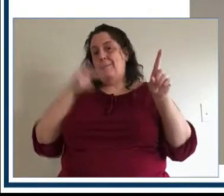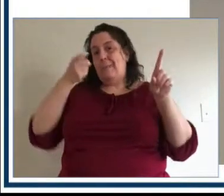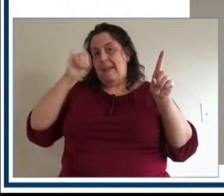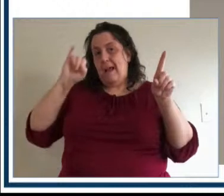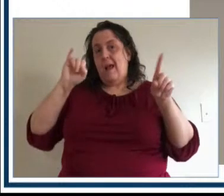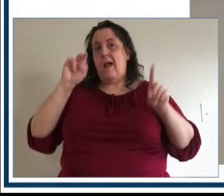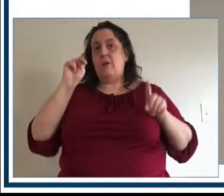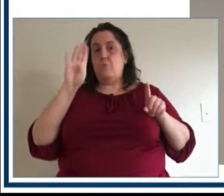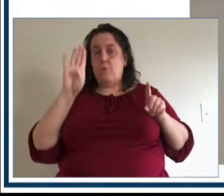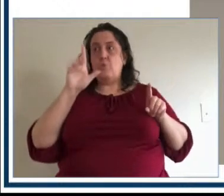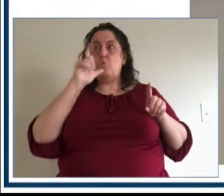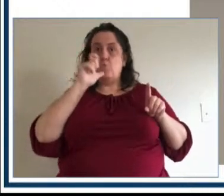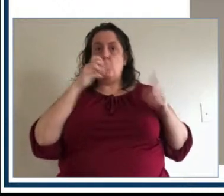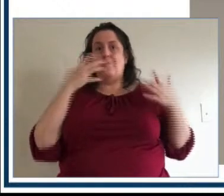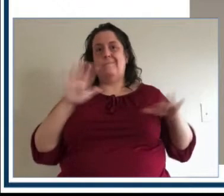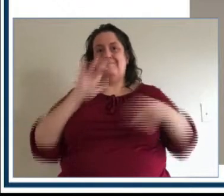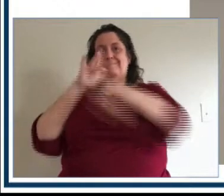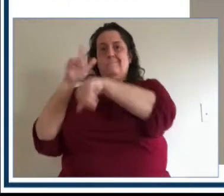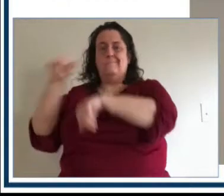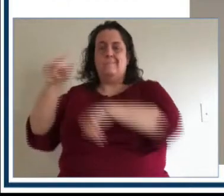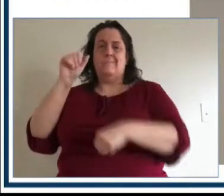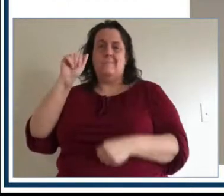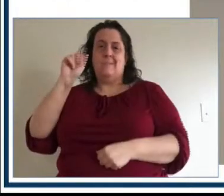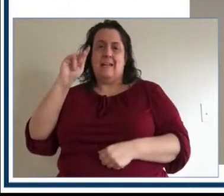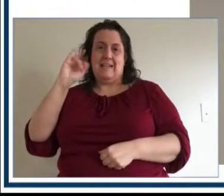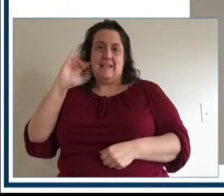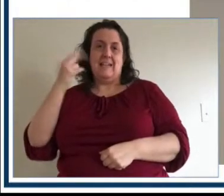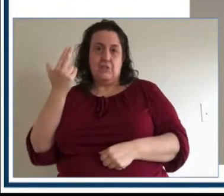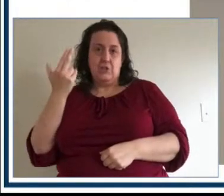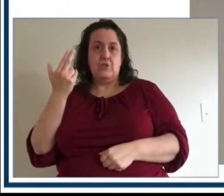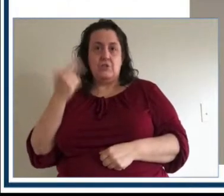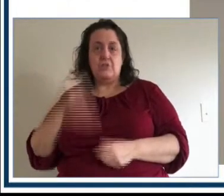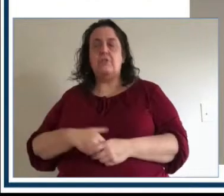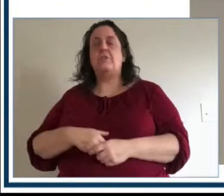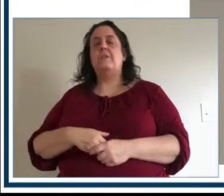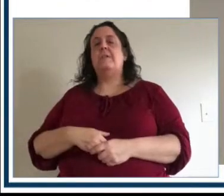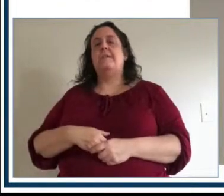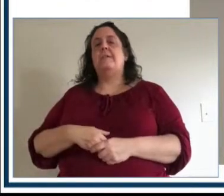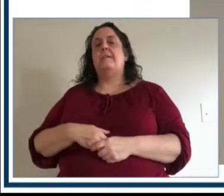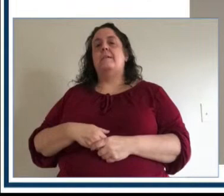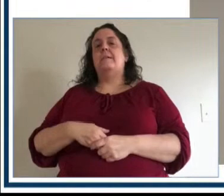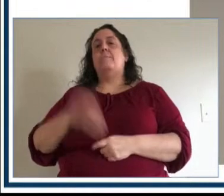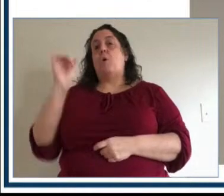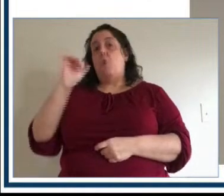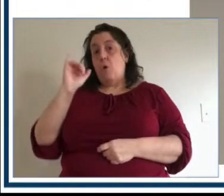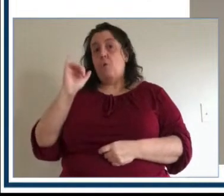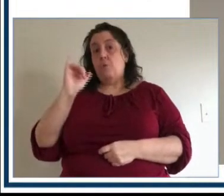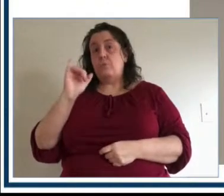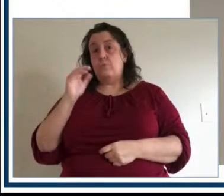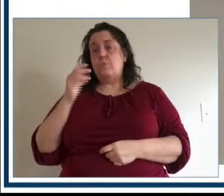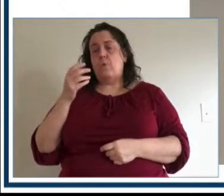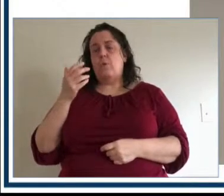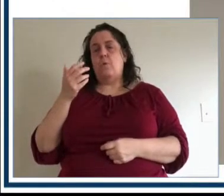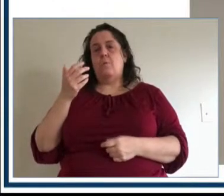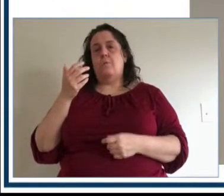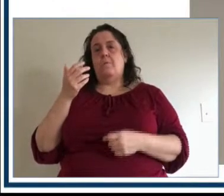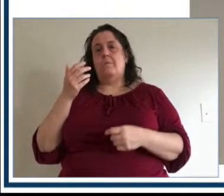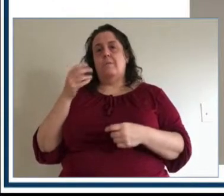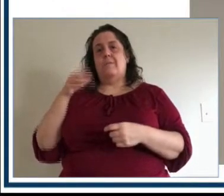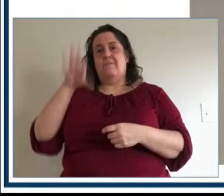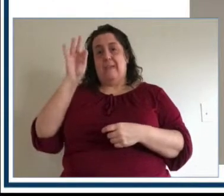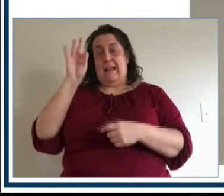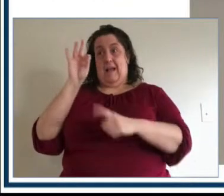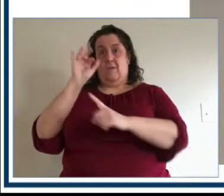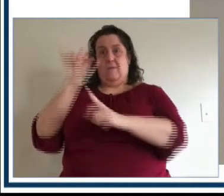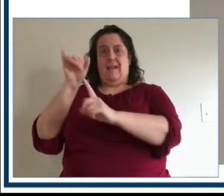we're also starting to understand there's the potential that this is linked initially to a large outbreak that's happening